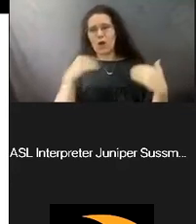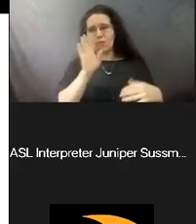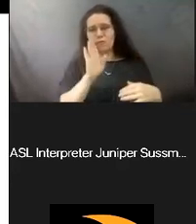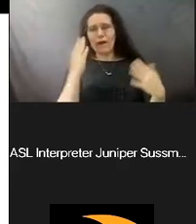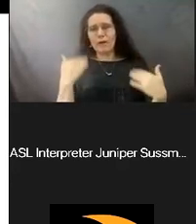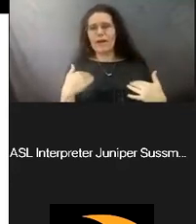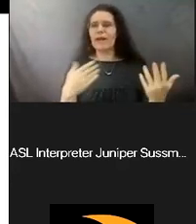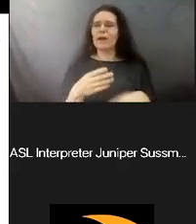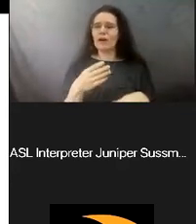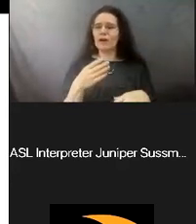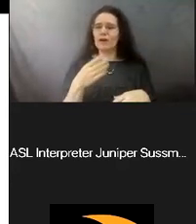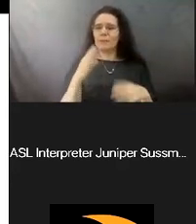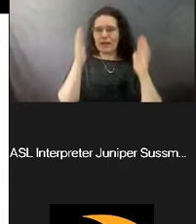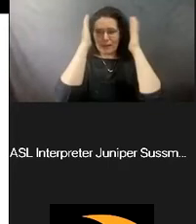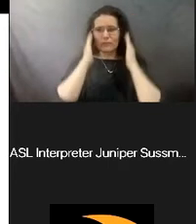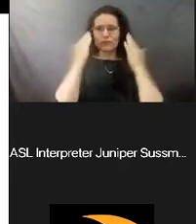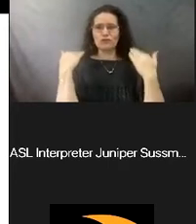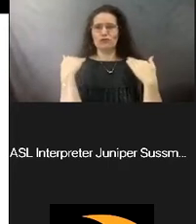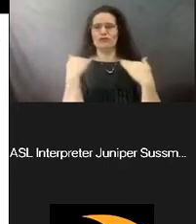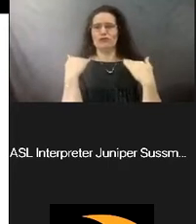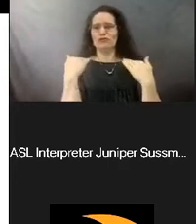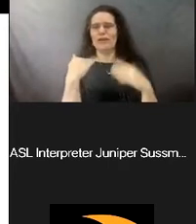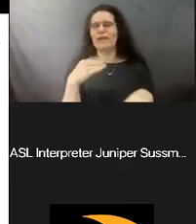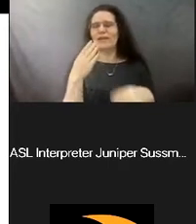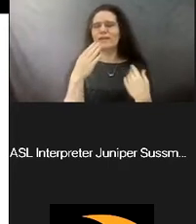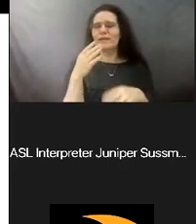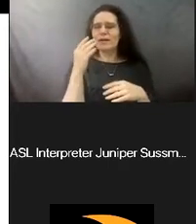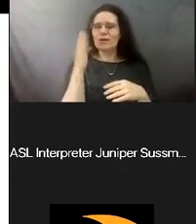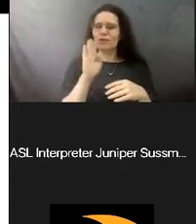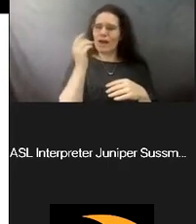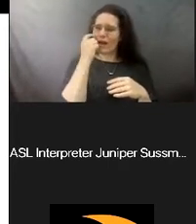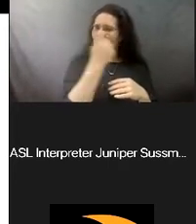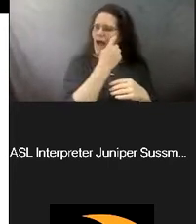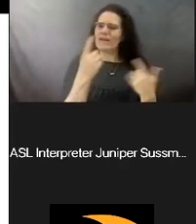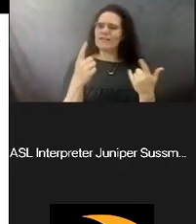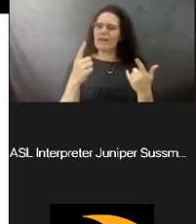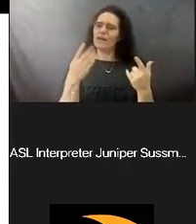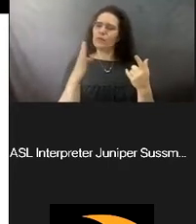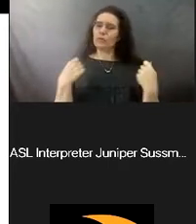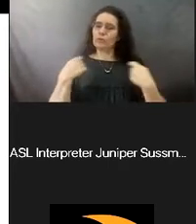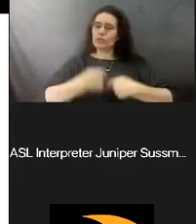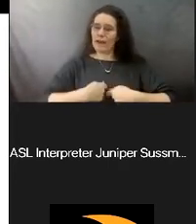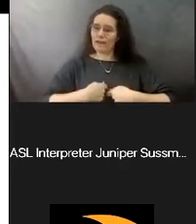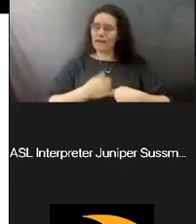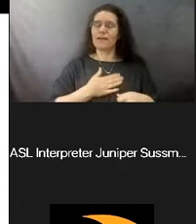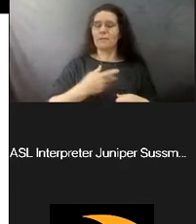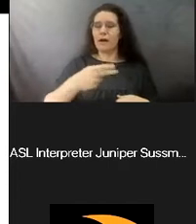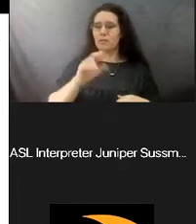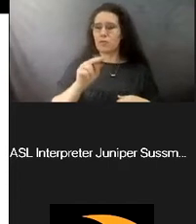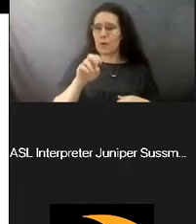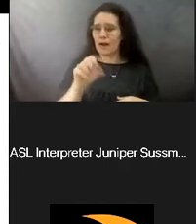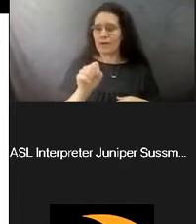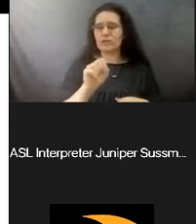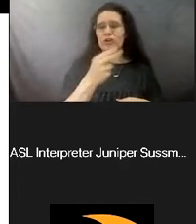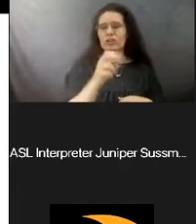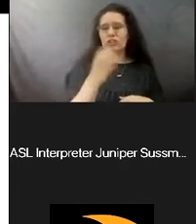blue jacket and a green shirt today. My pronouns are she, hers. So what are we going to cover today? The